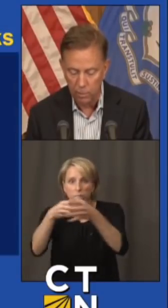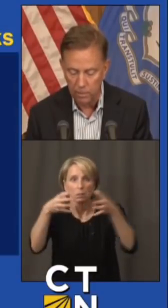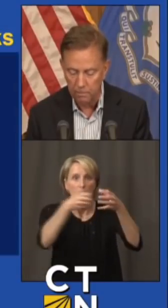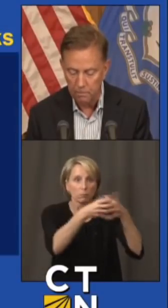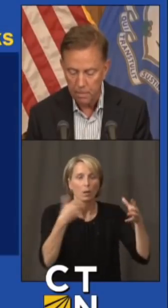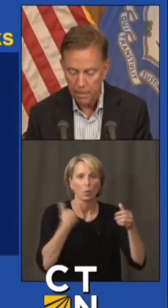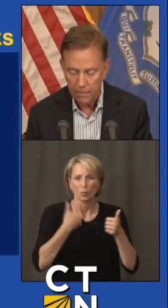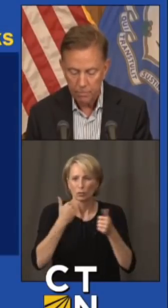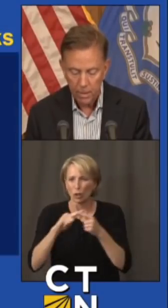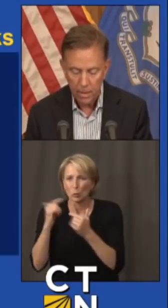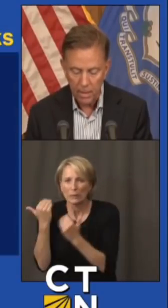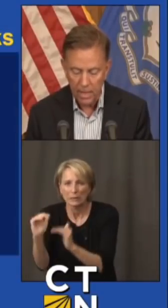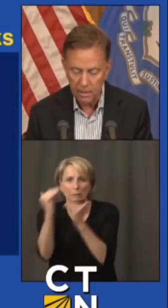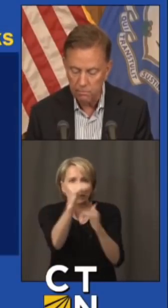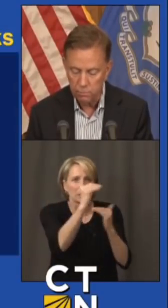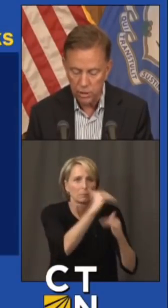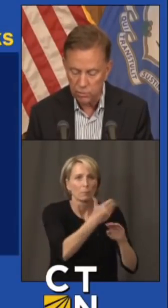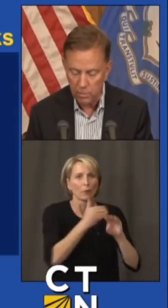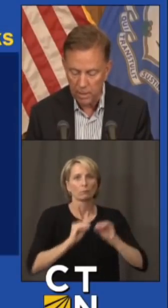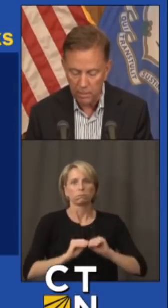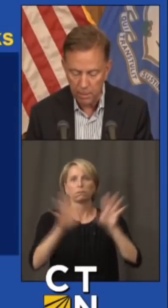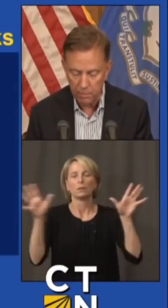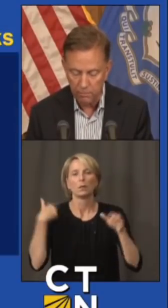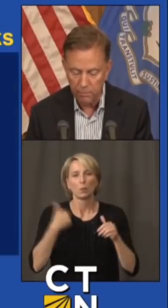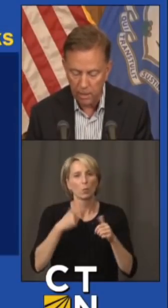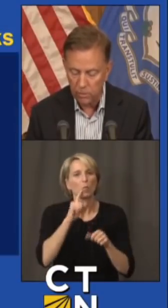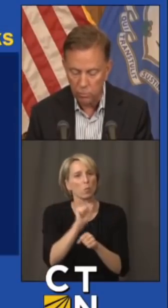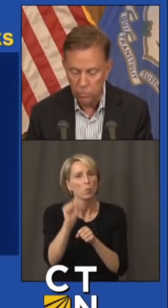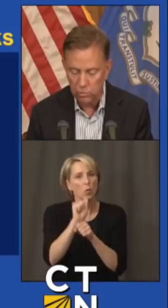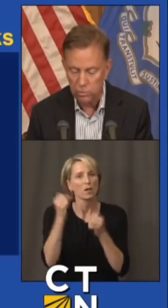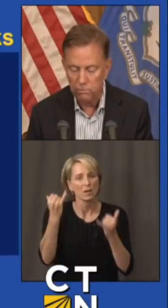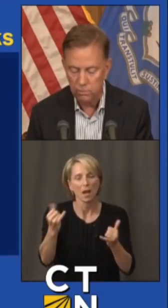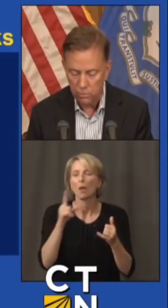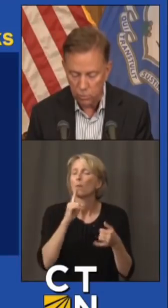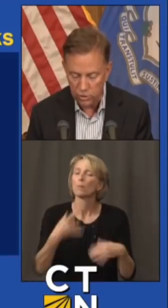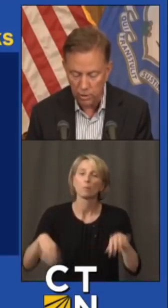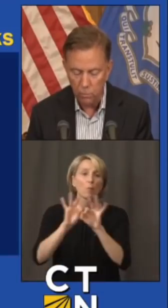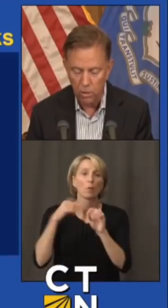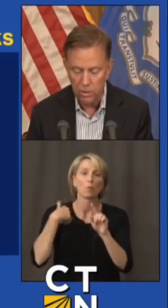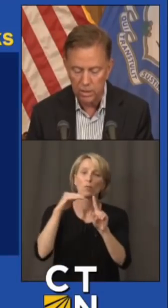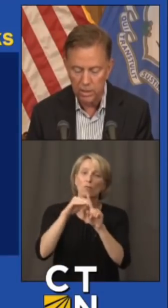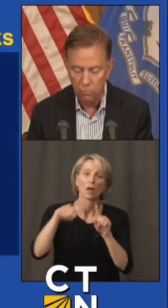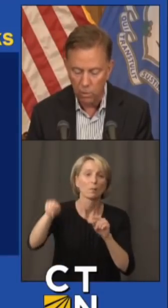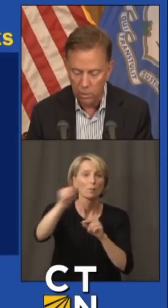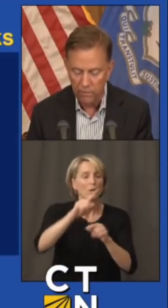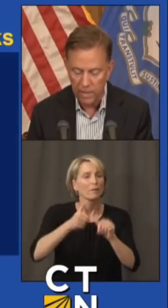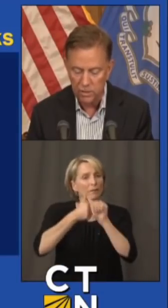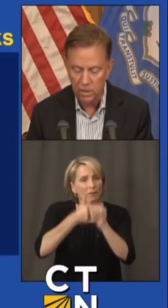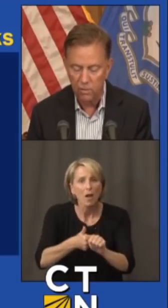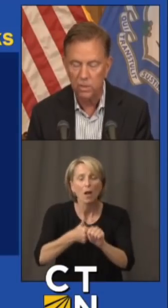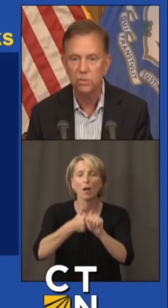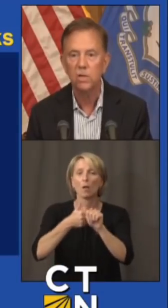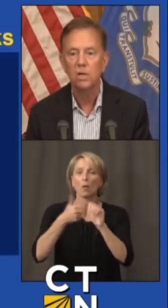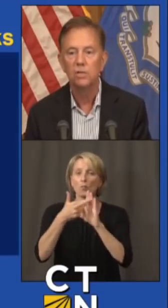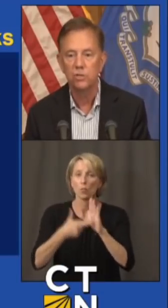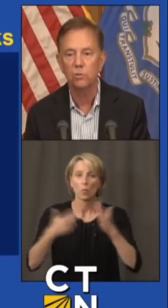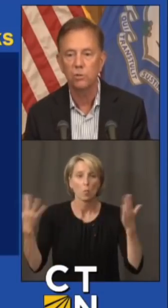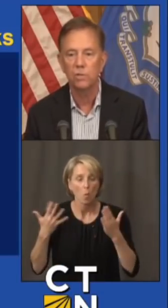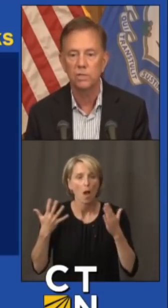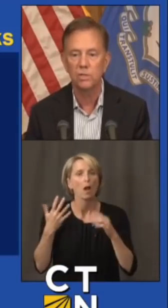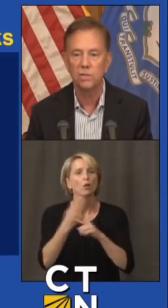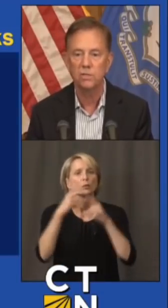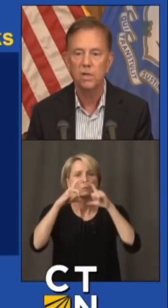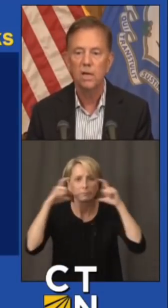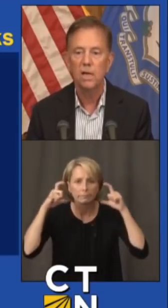really important. Again, we're just reminding people, follow the rules, self-quarantine, wear the face coverings,